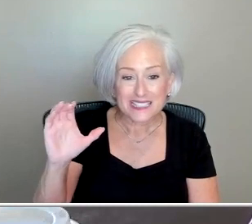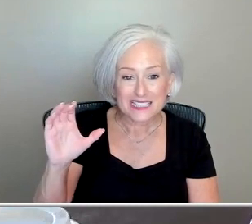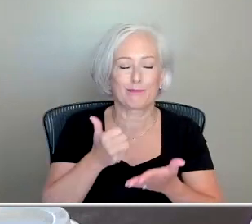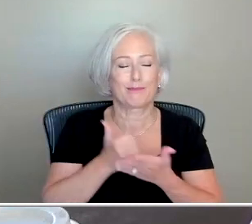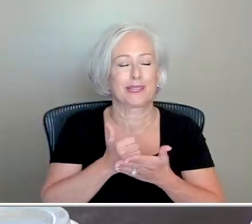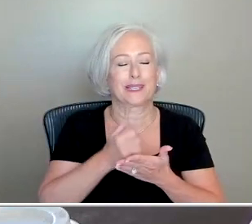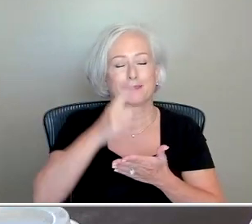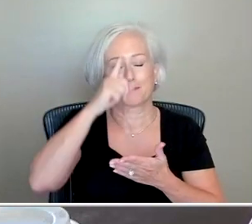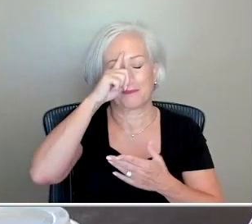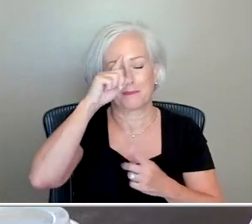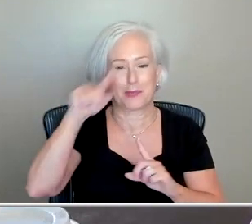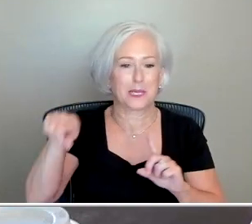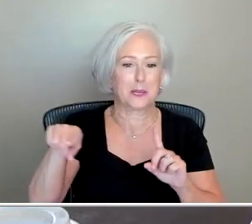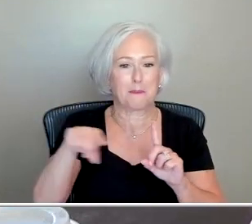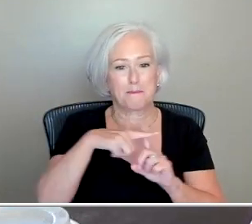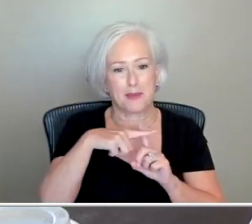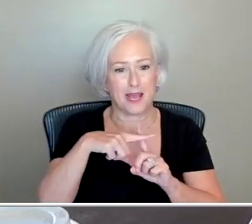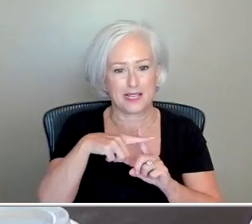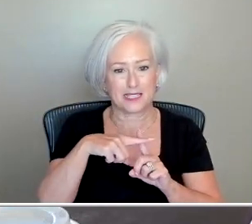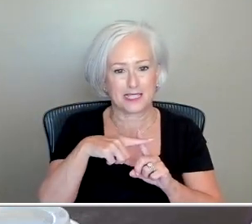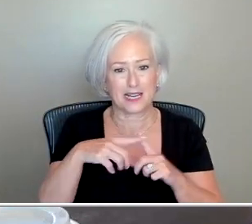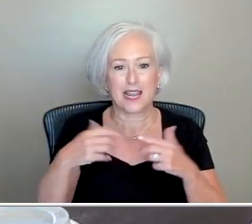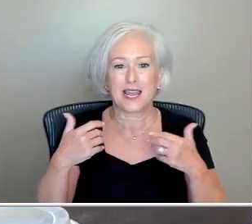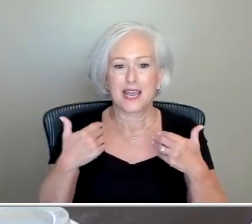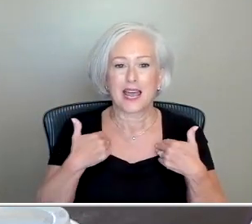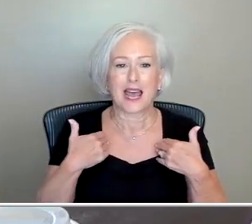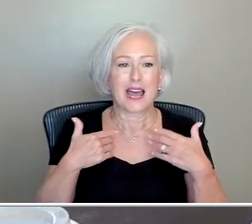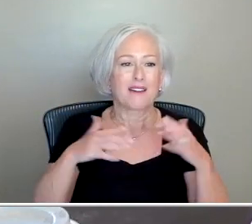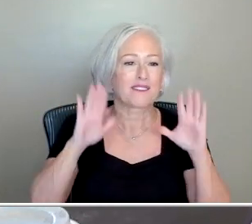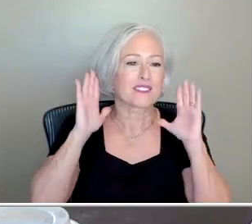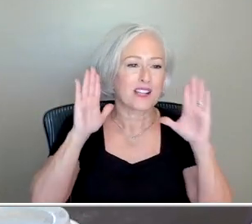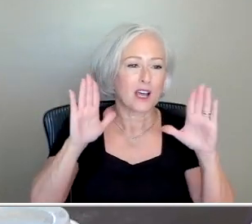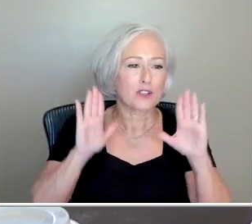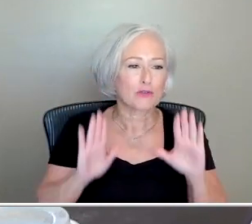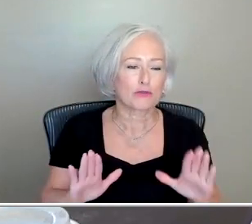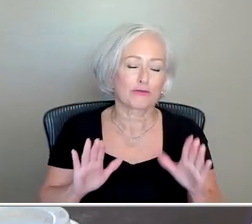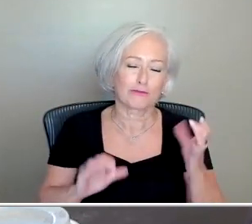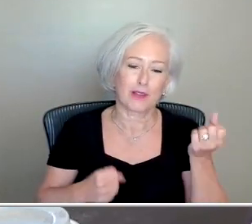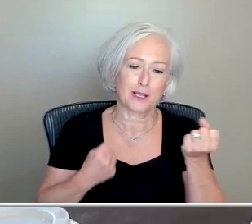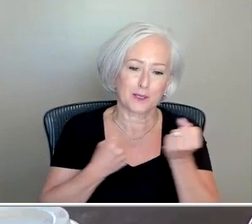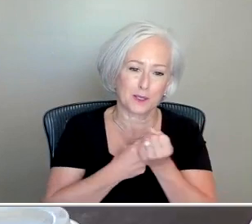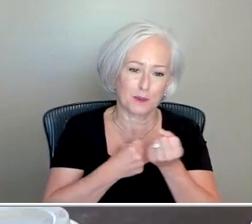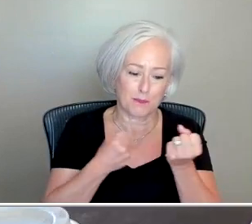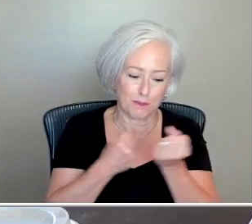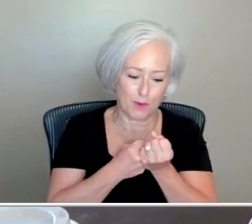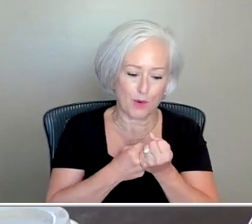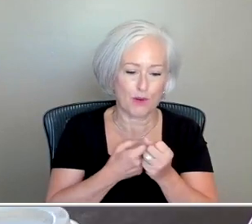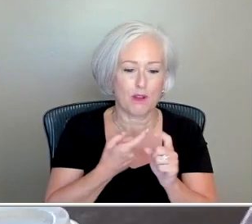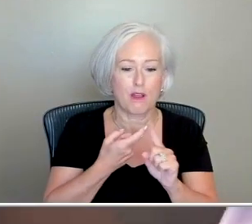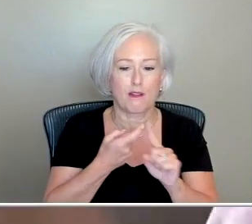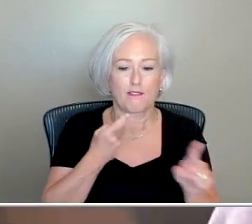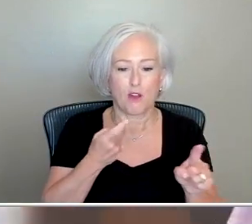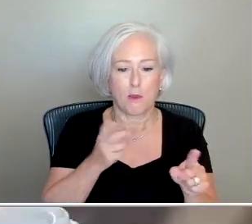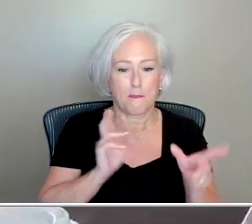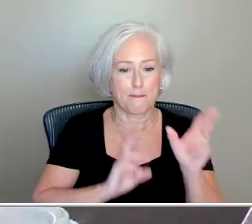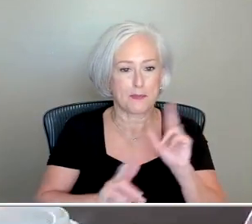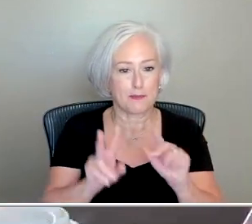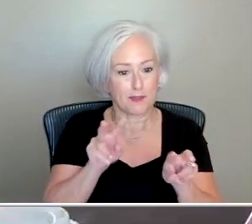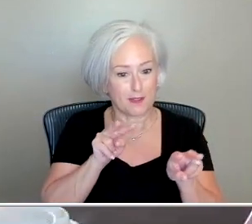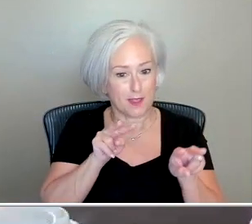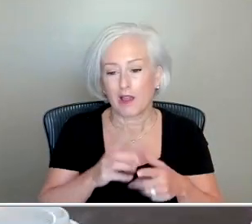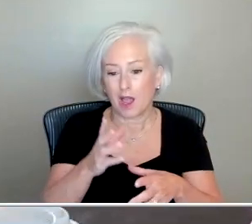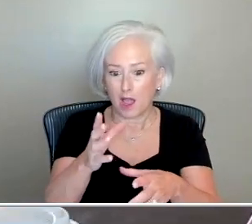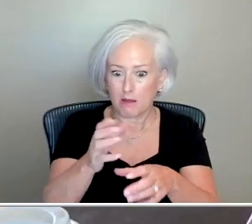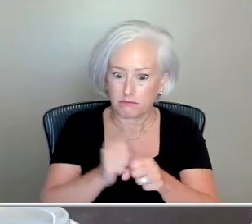got such great support from viewers. I got all these cards. I